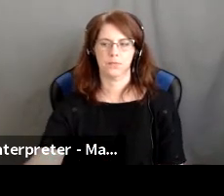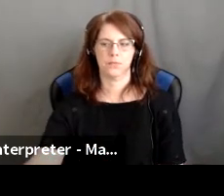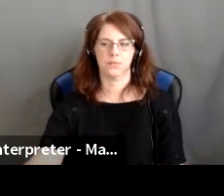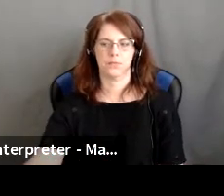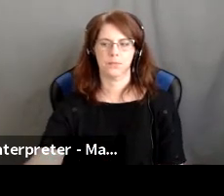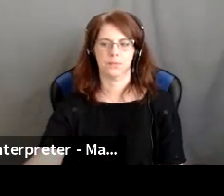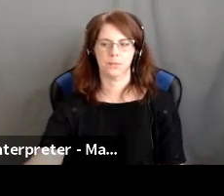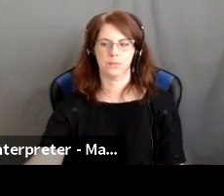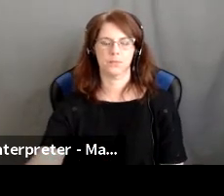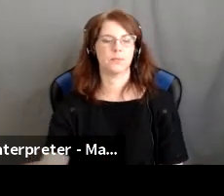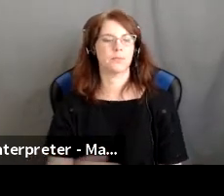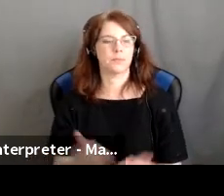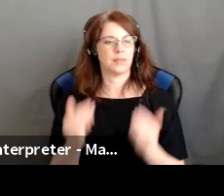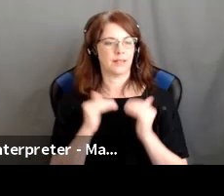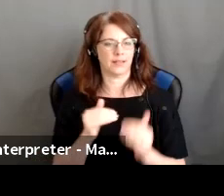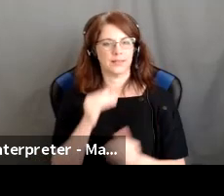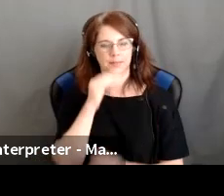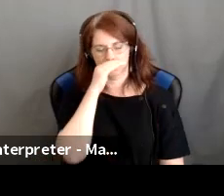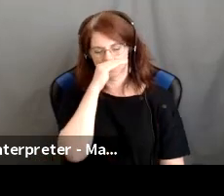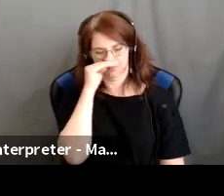So can we go on the next slide?